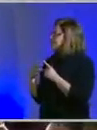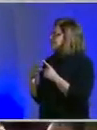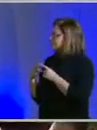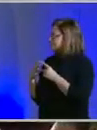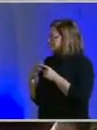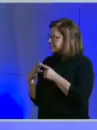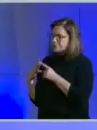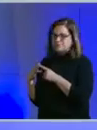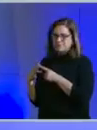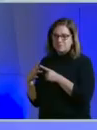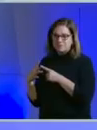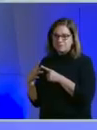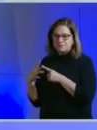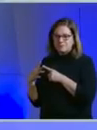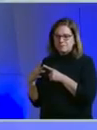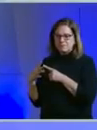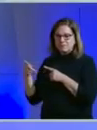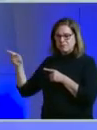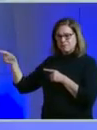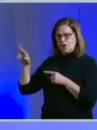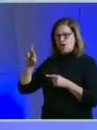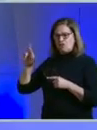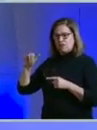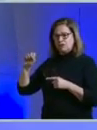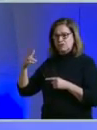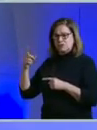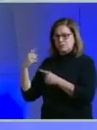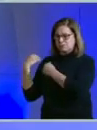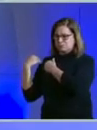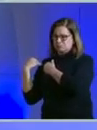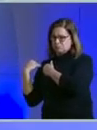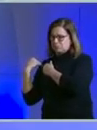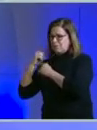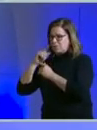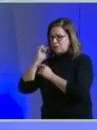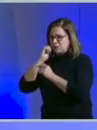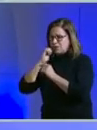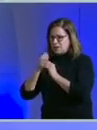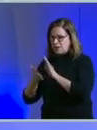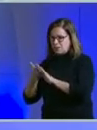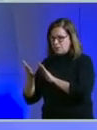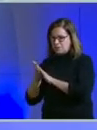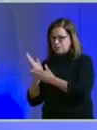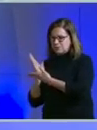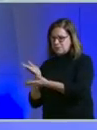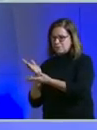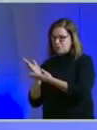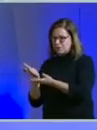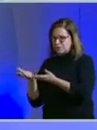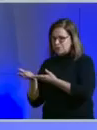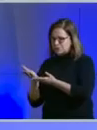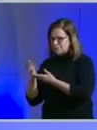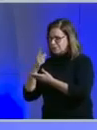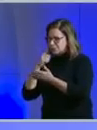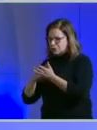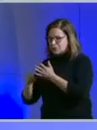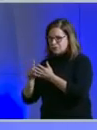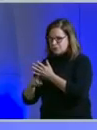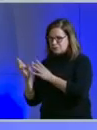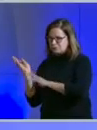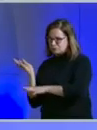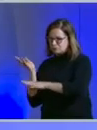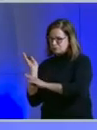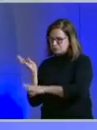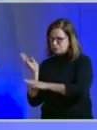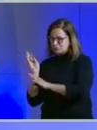Rashad is, of course, responsible for the day-to-day operations of delivering services and delivering on